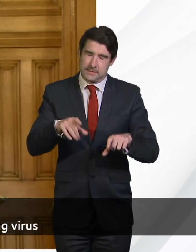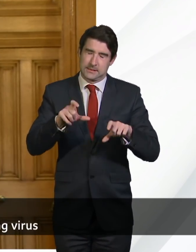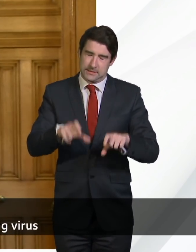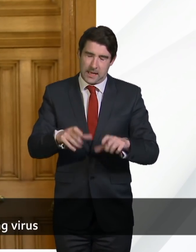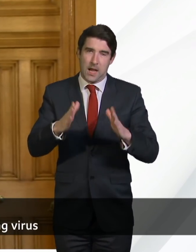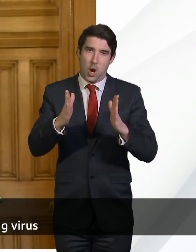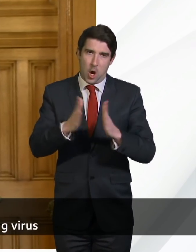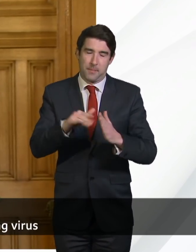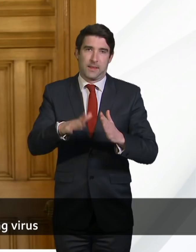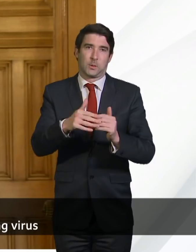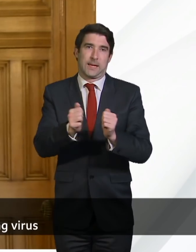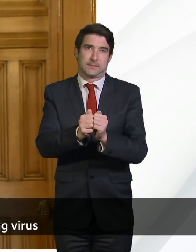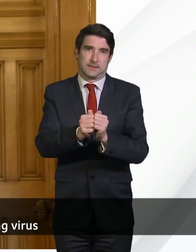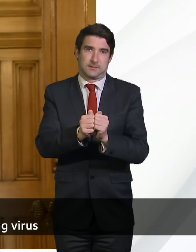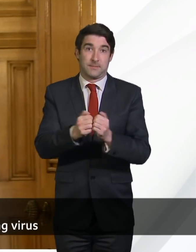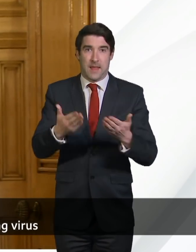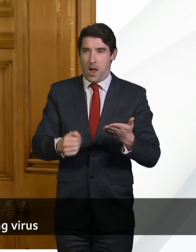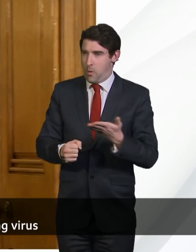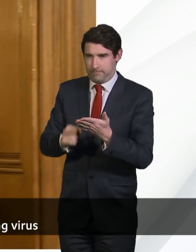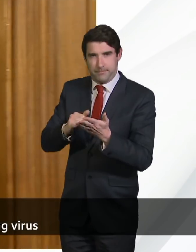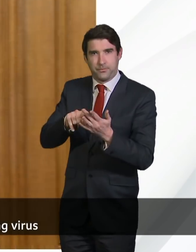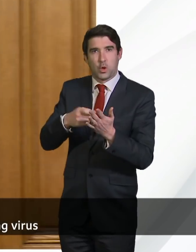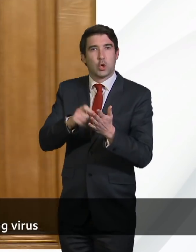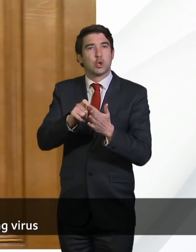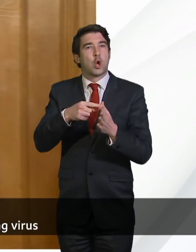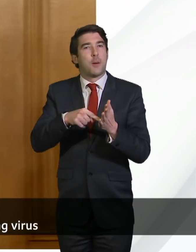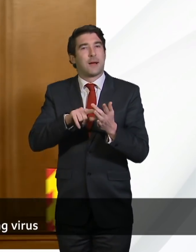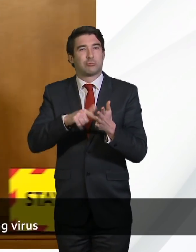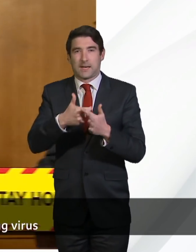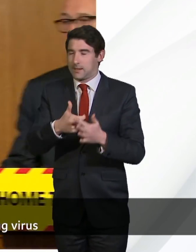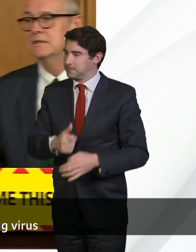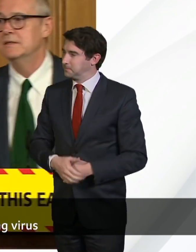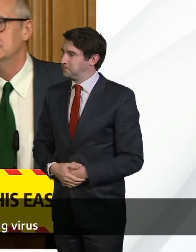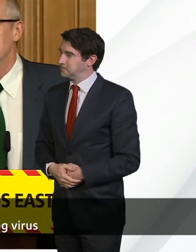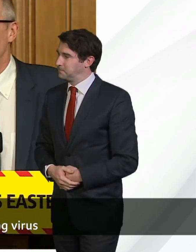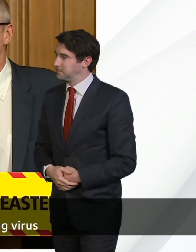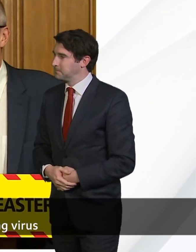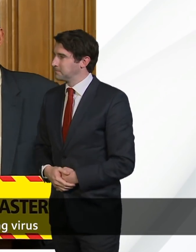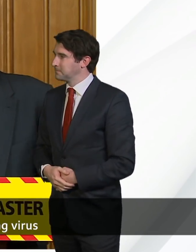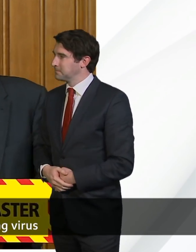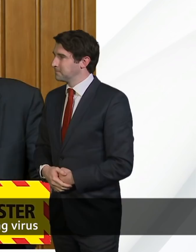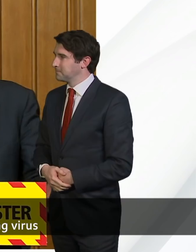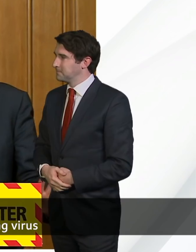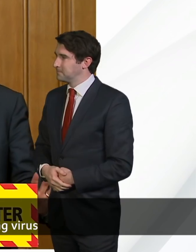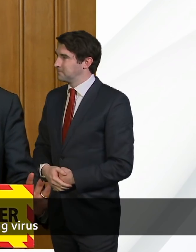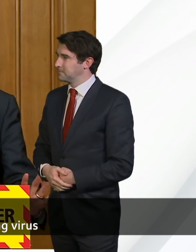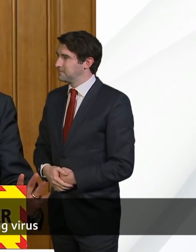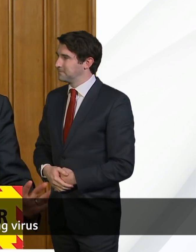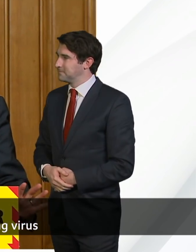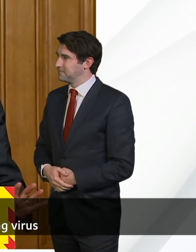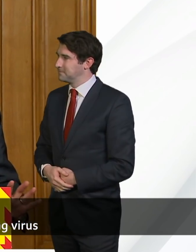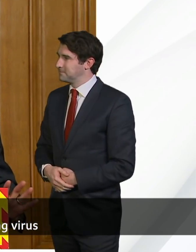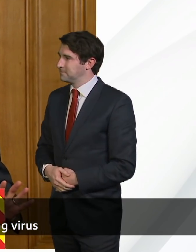Sir Patrick to give us an update on the very latest data. Sir Patrick, over to you. Thank you very much. As the First Secretary has said,